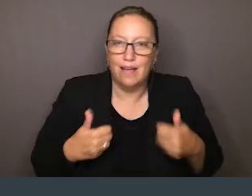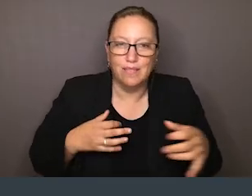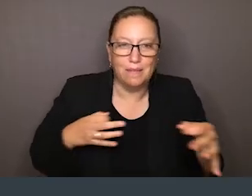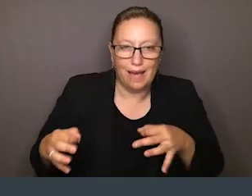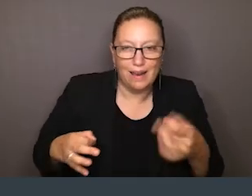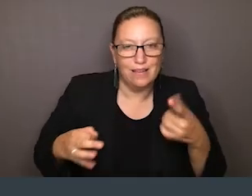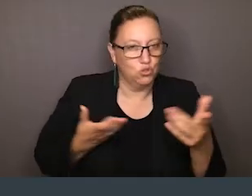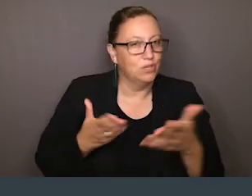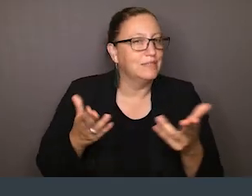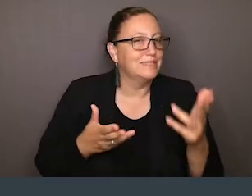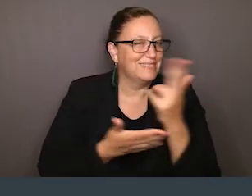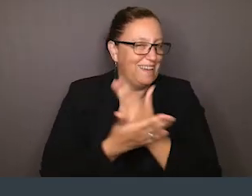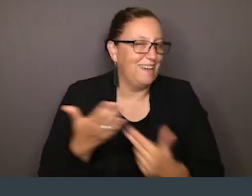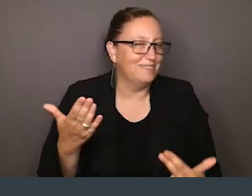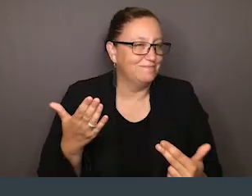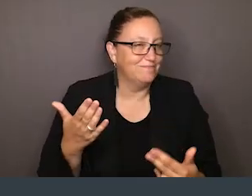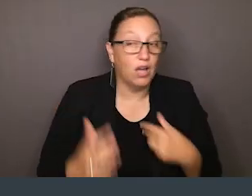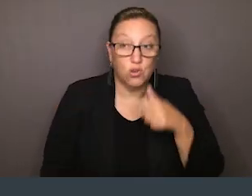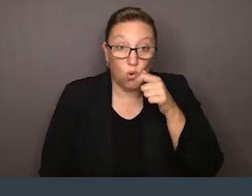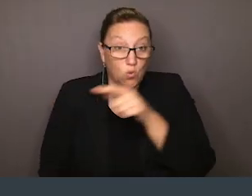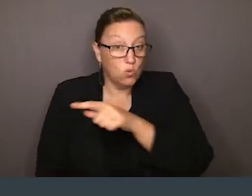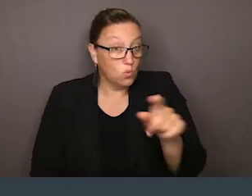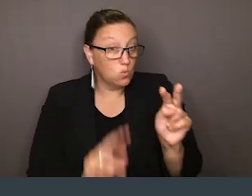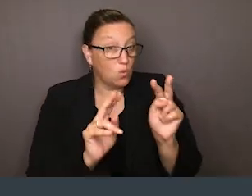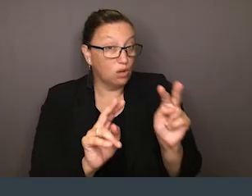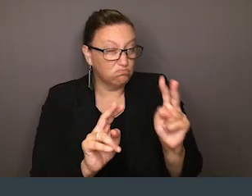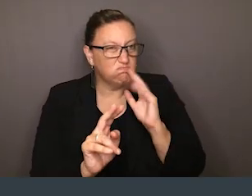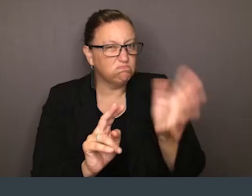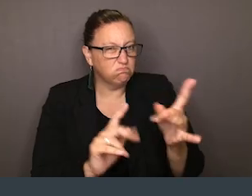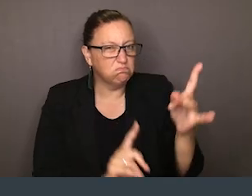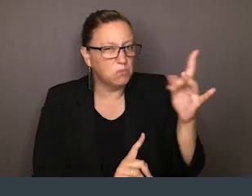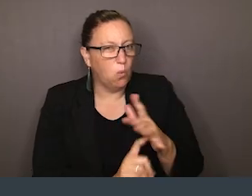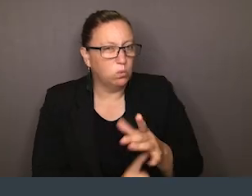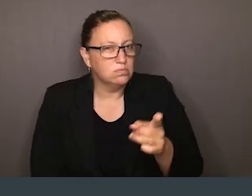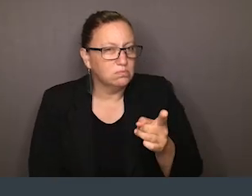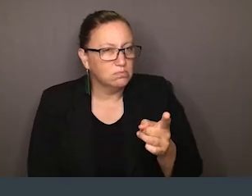And I know that's something that people on this webinar are really